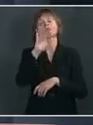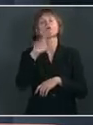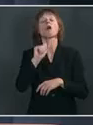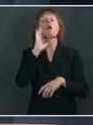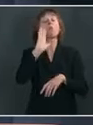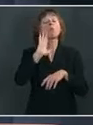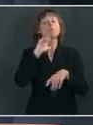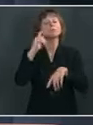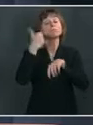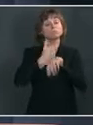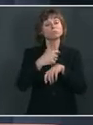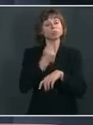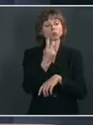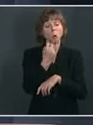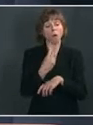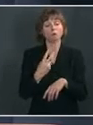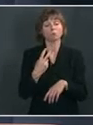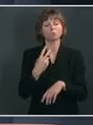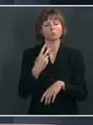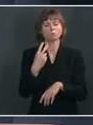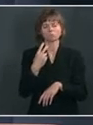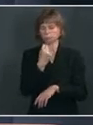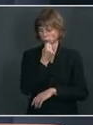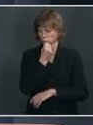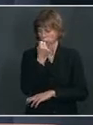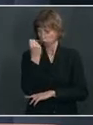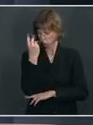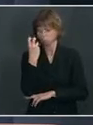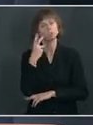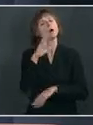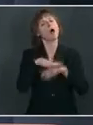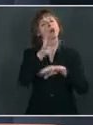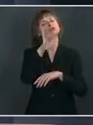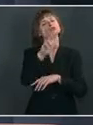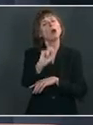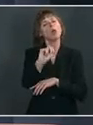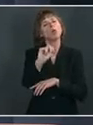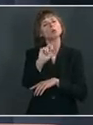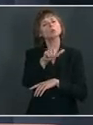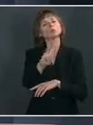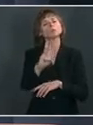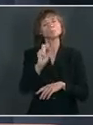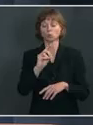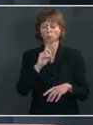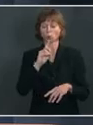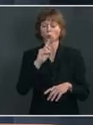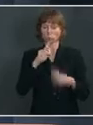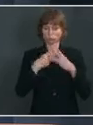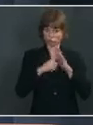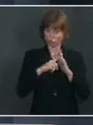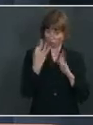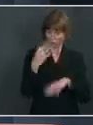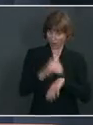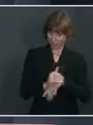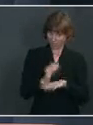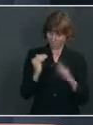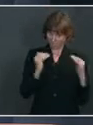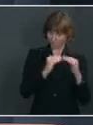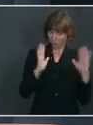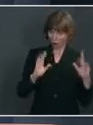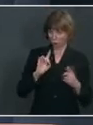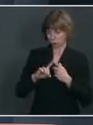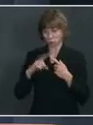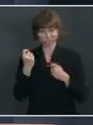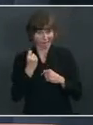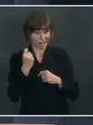at noon on January 26th. So this actually goes into effect Friday night, fair, to Saturday morning,